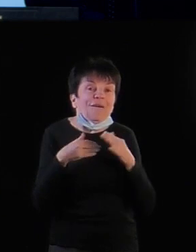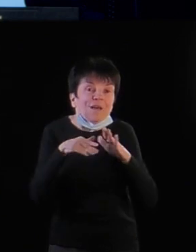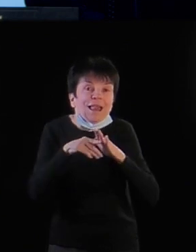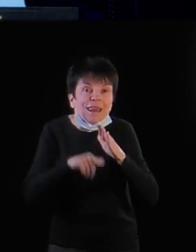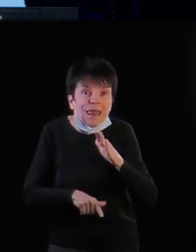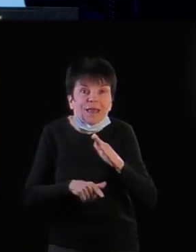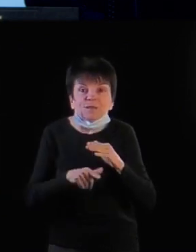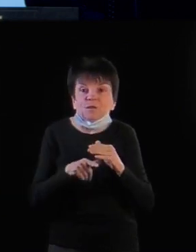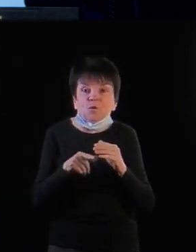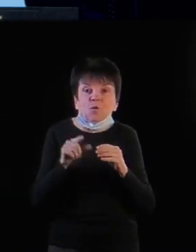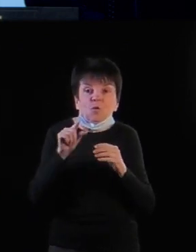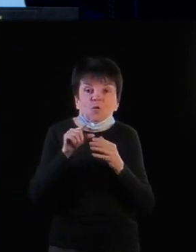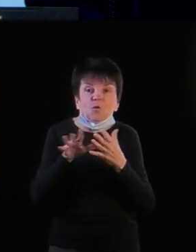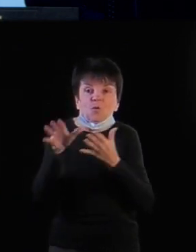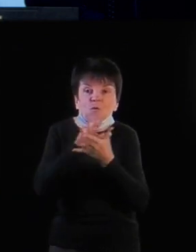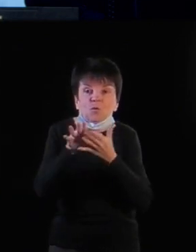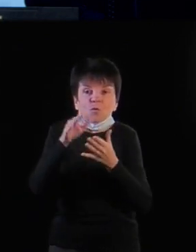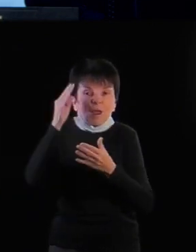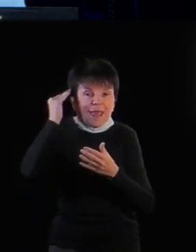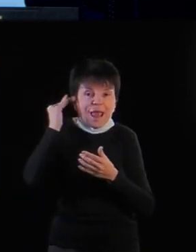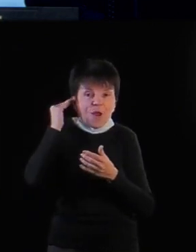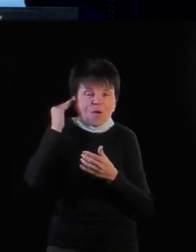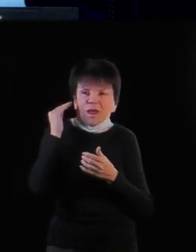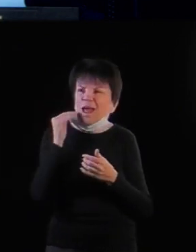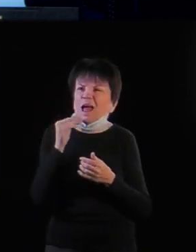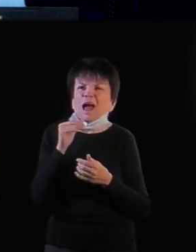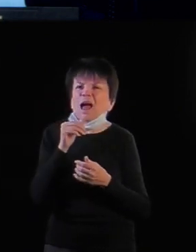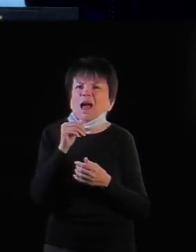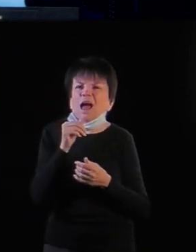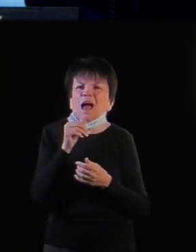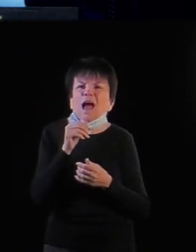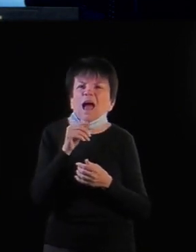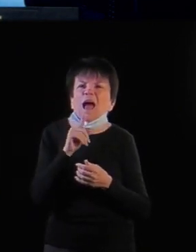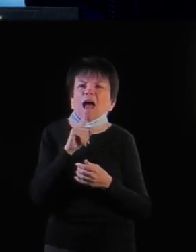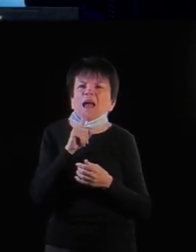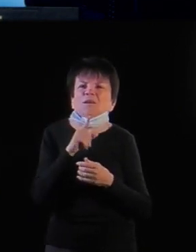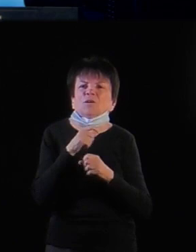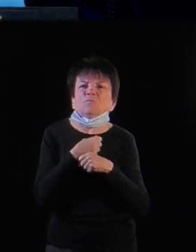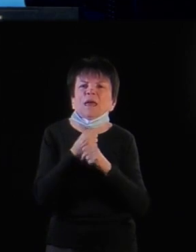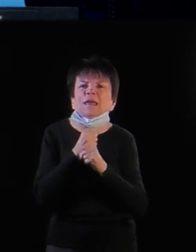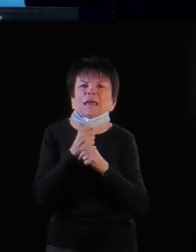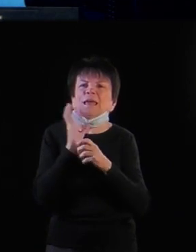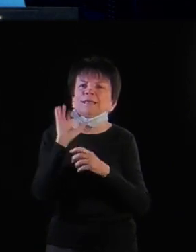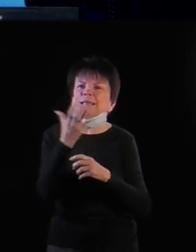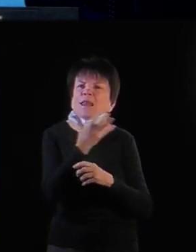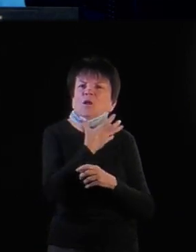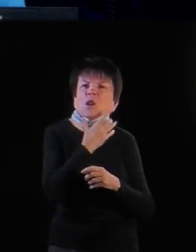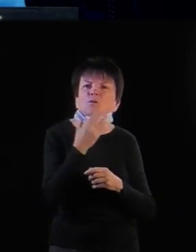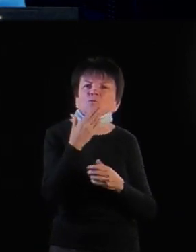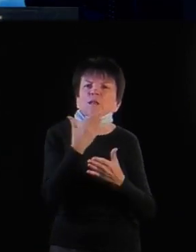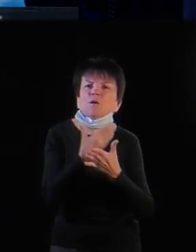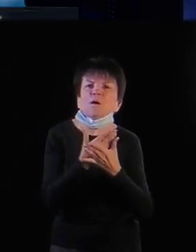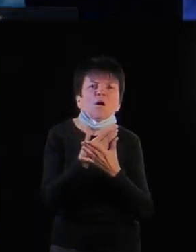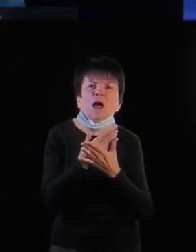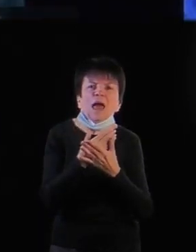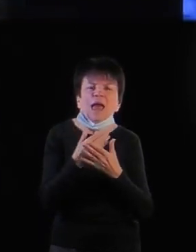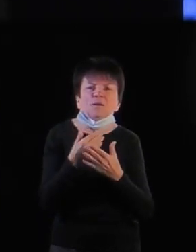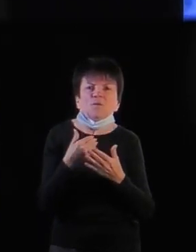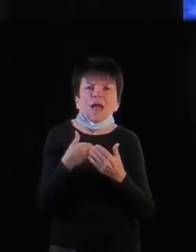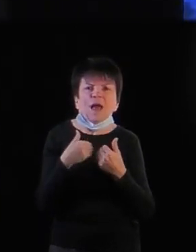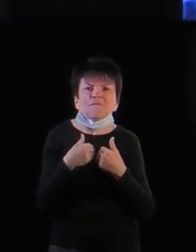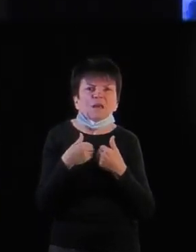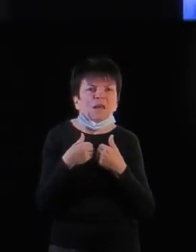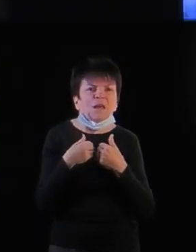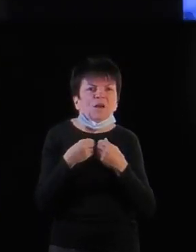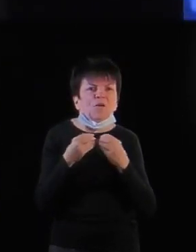looking in the mirror the other day, and it's like, you know what? I would play Santa Claus really well, wouldn't I? Because I don't even think I